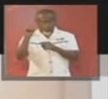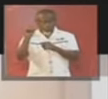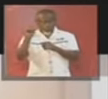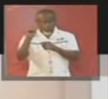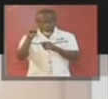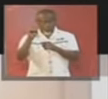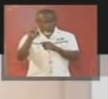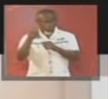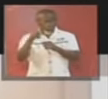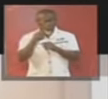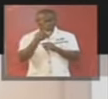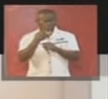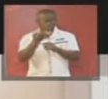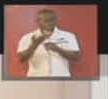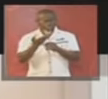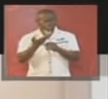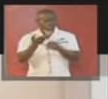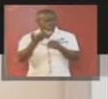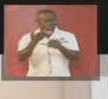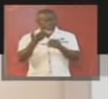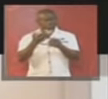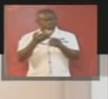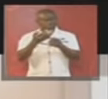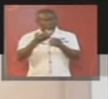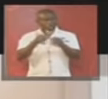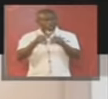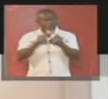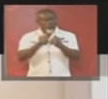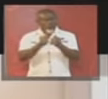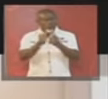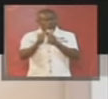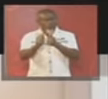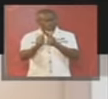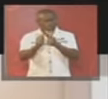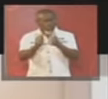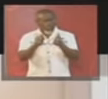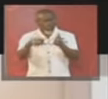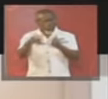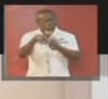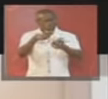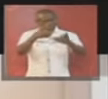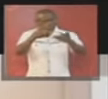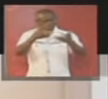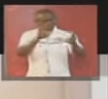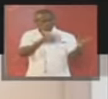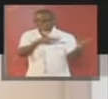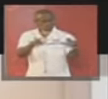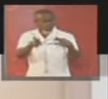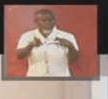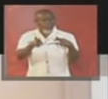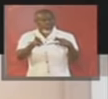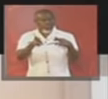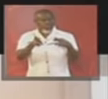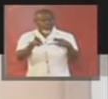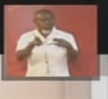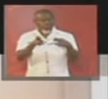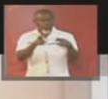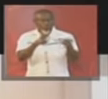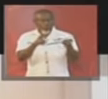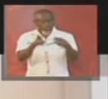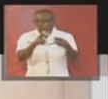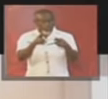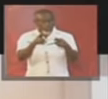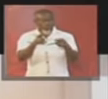you, Minister, tell me how far along are we in terms of fulfilling the 17 recommendations to be able to get